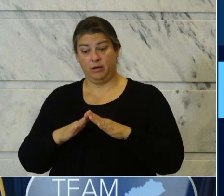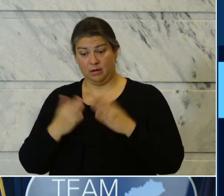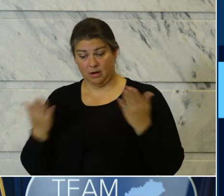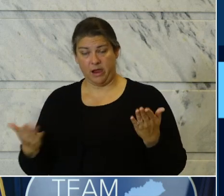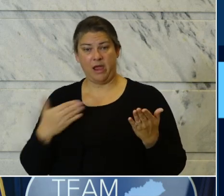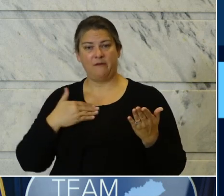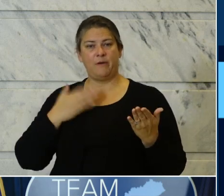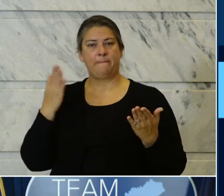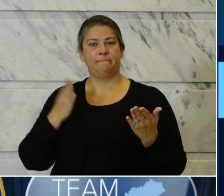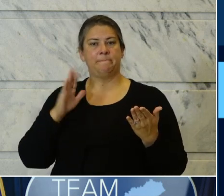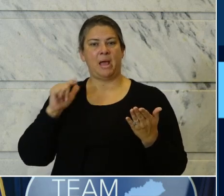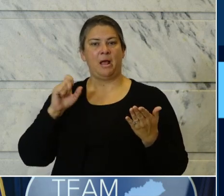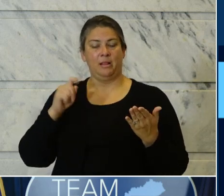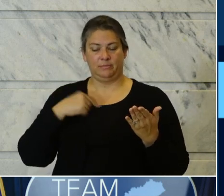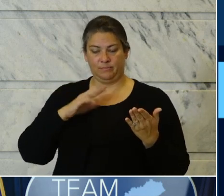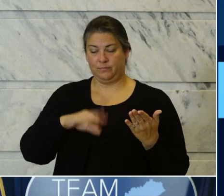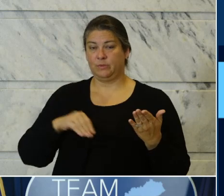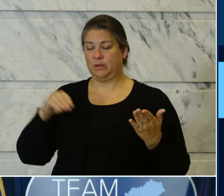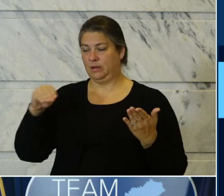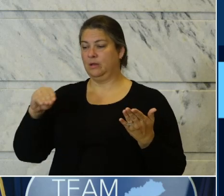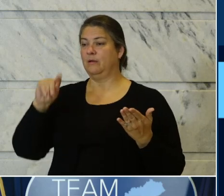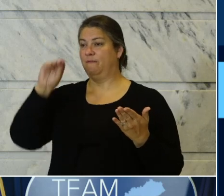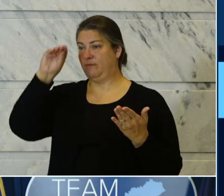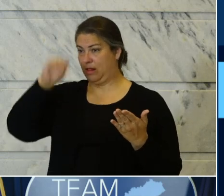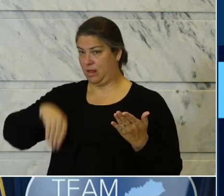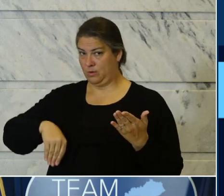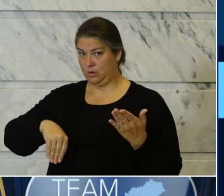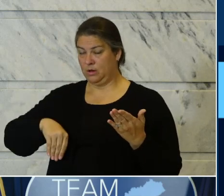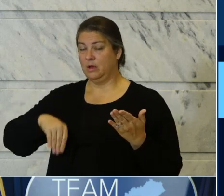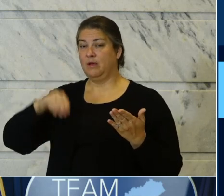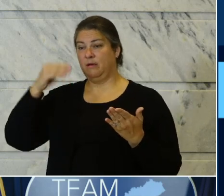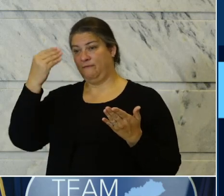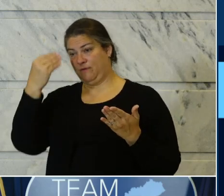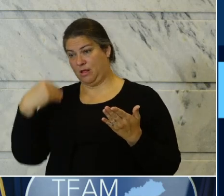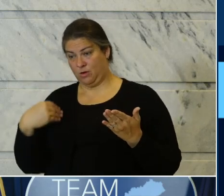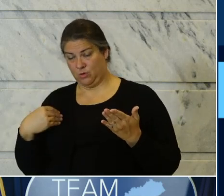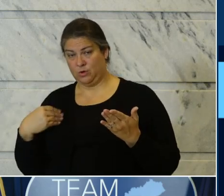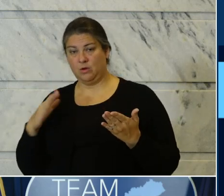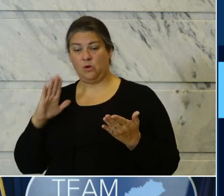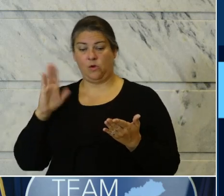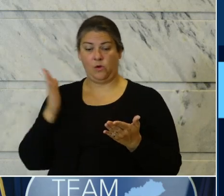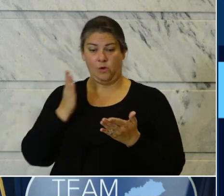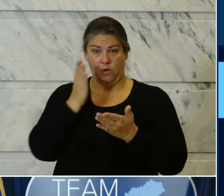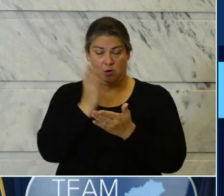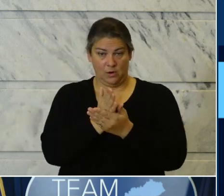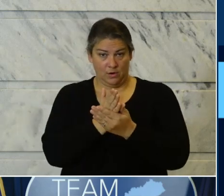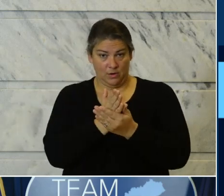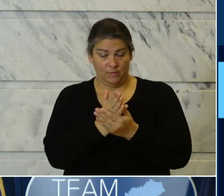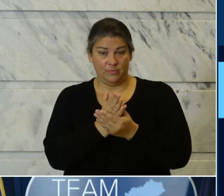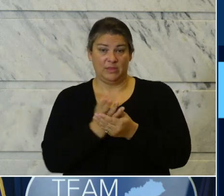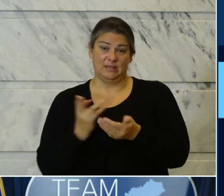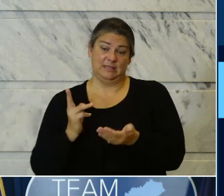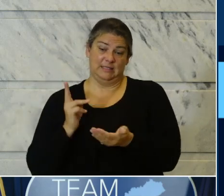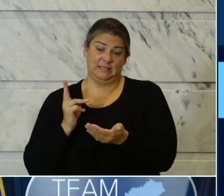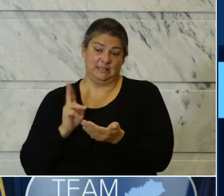but then you have to sign the inner envelope. You then put it in the outer